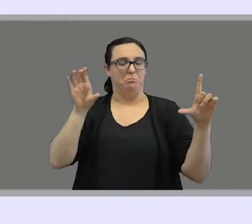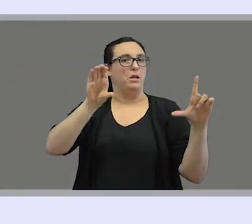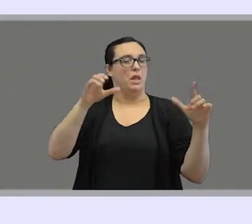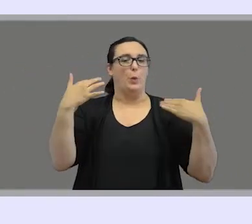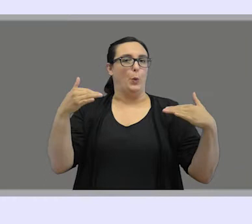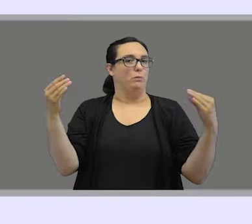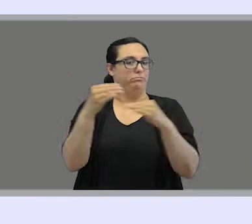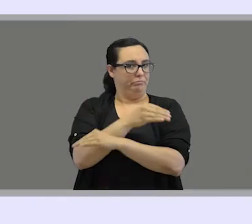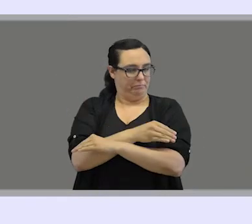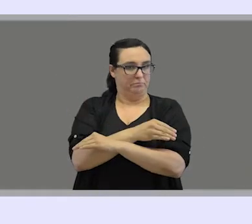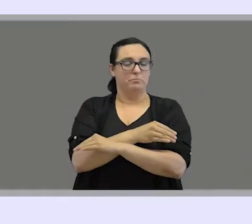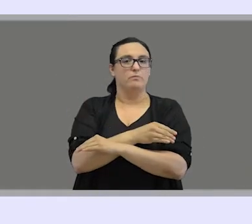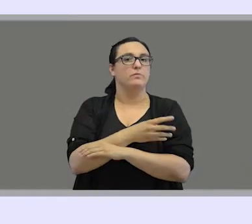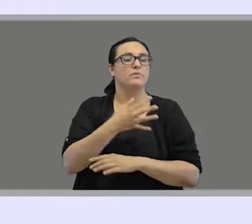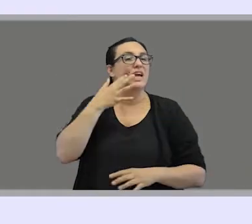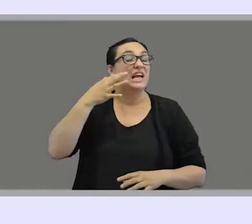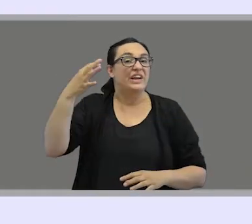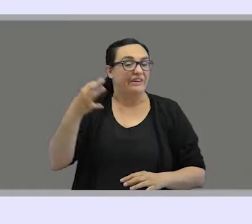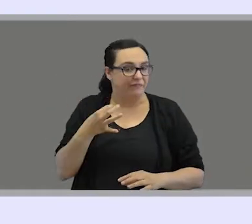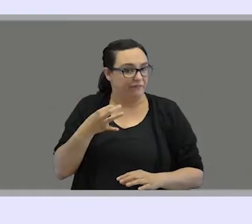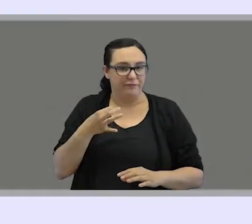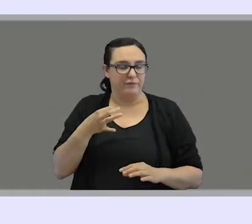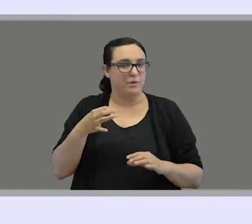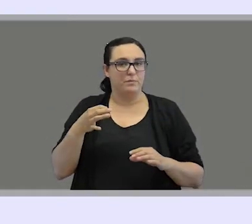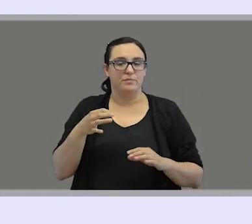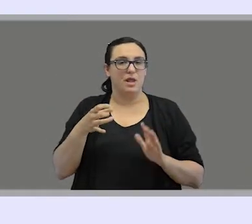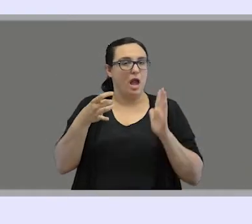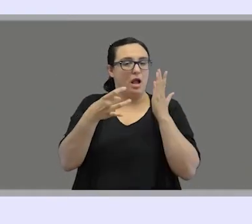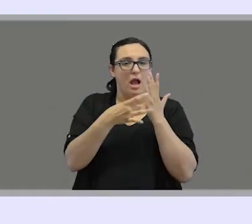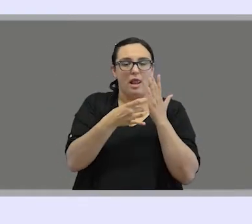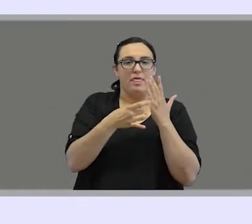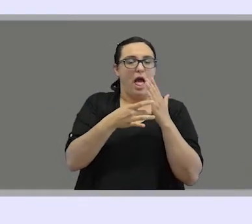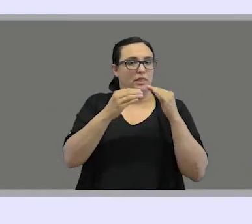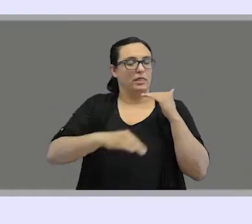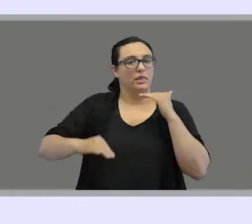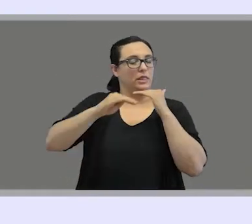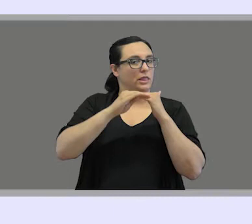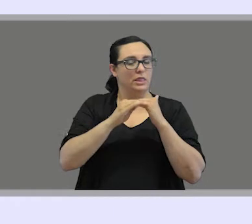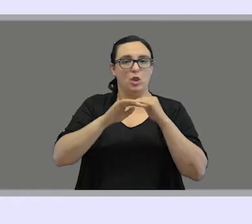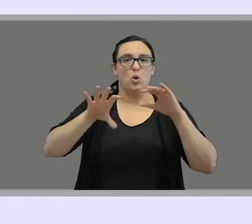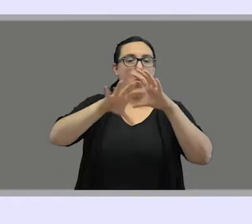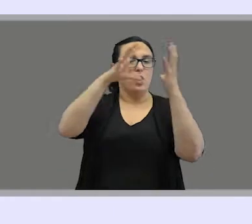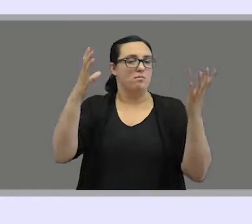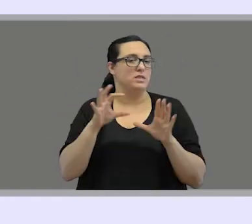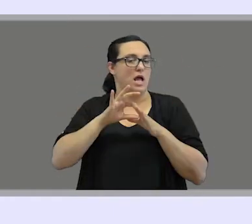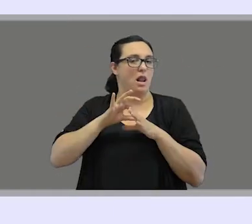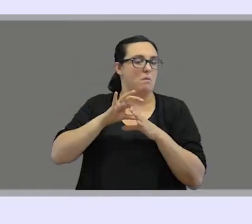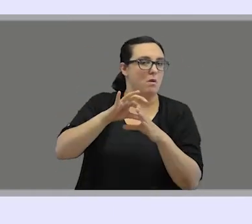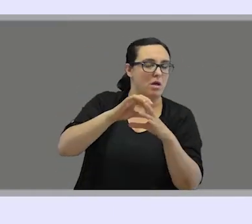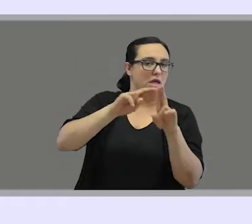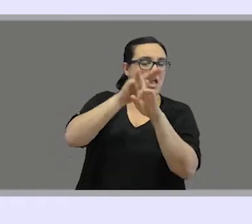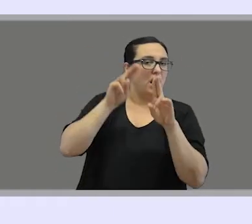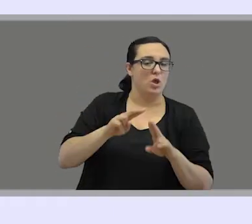screen. The truth is that there is no quality standard or universal